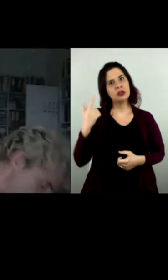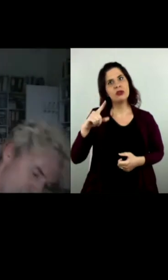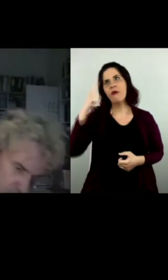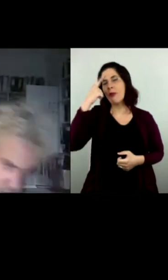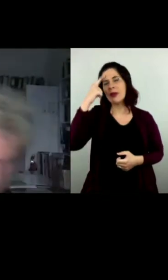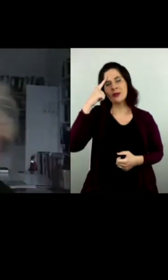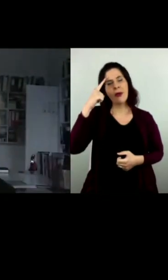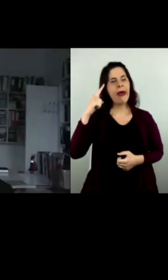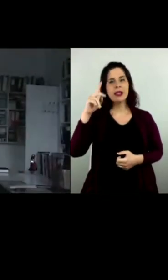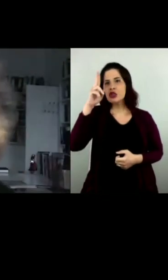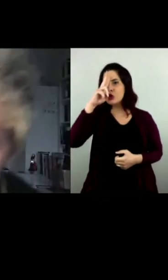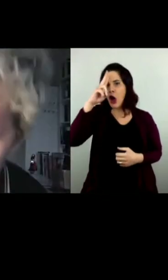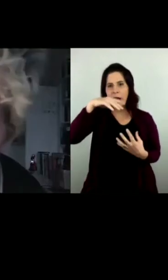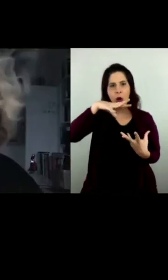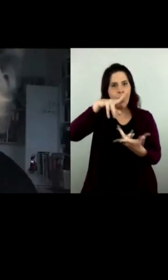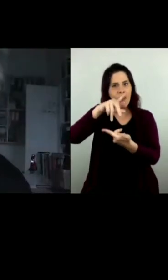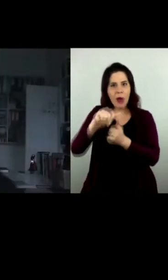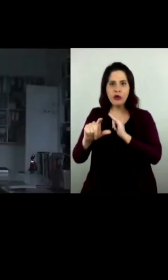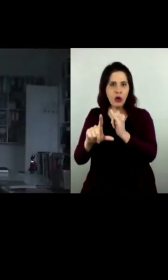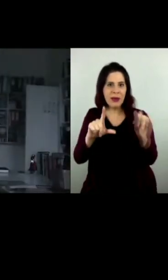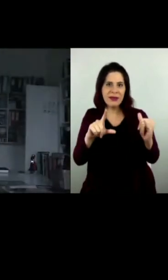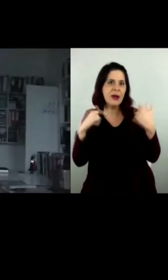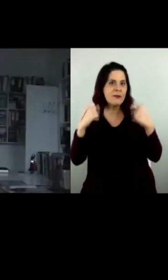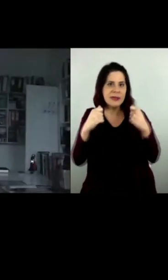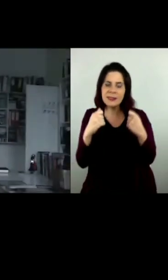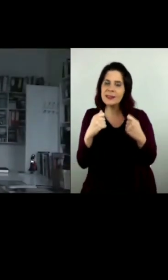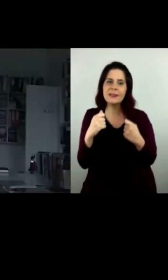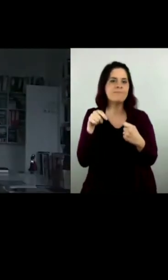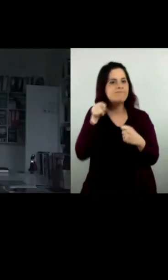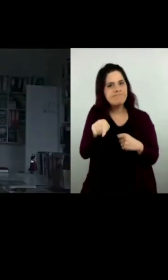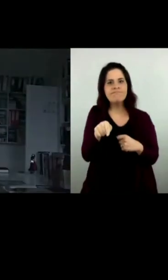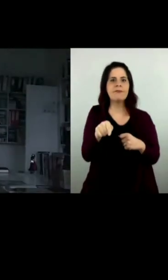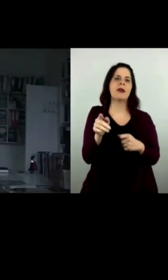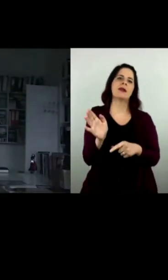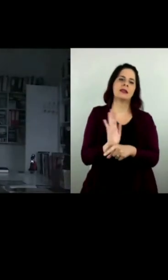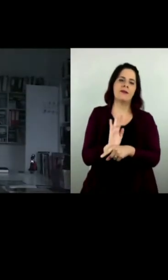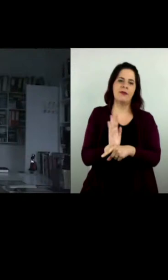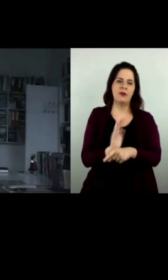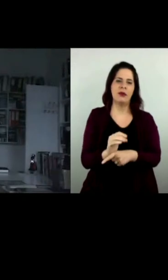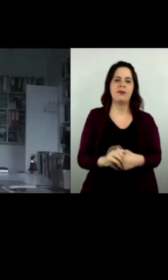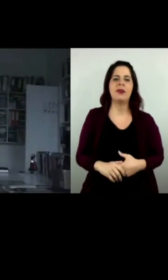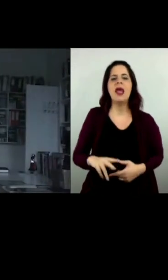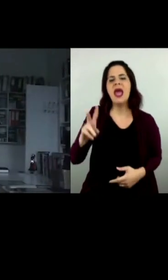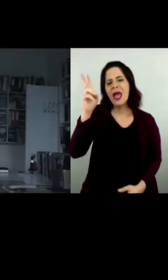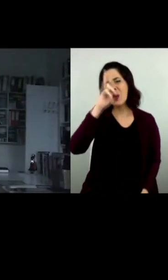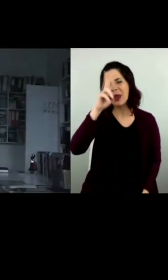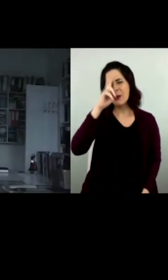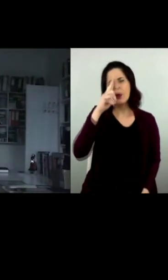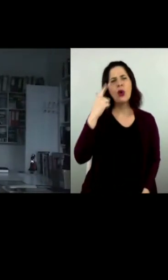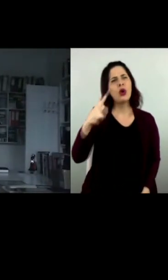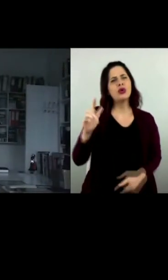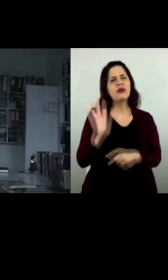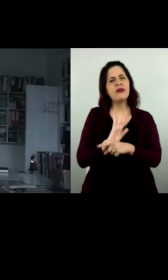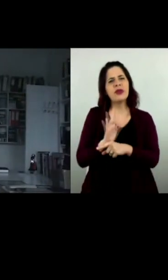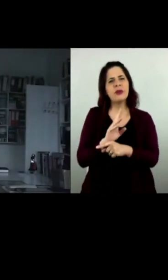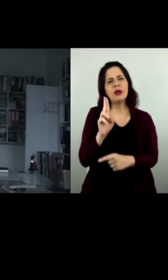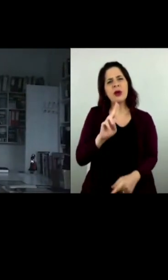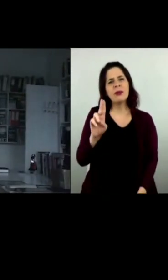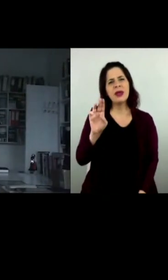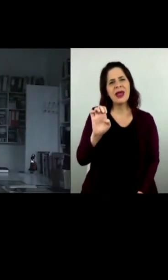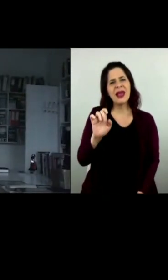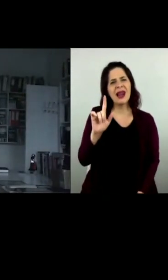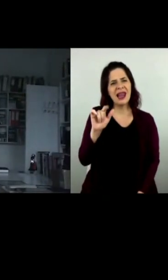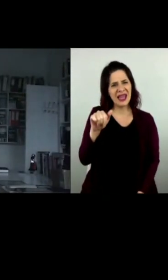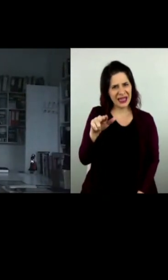I remember recently seeing Petra Costa's film, Alenia, for example, you know. Mm-hmm. You know, it's such a